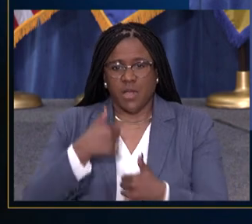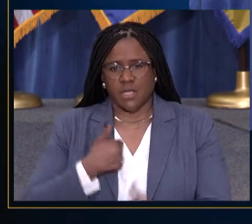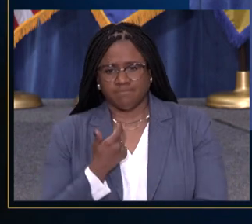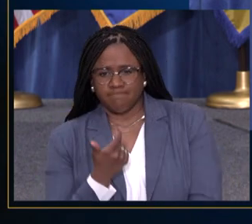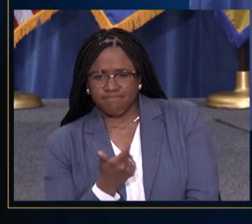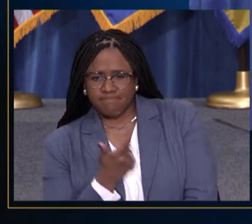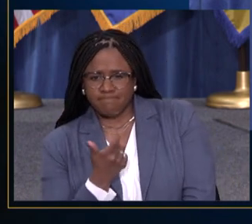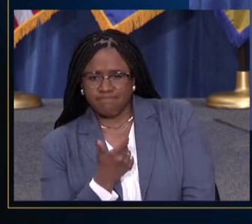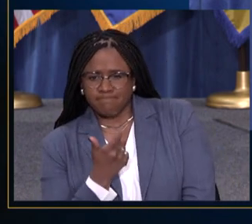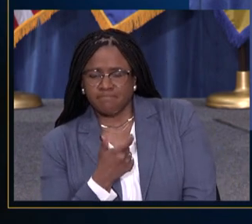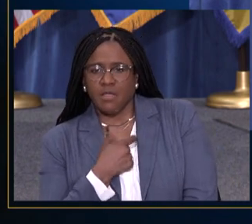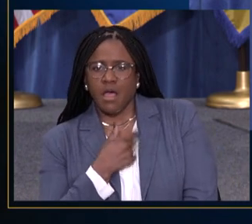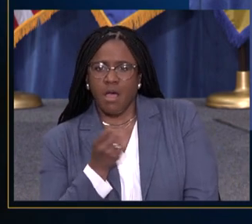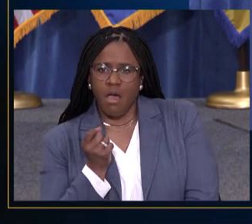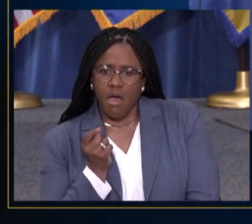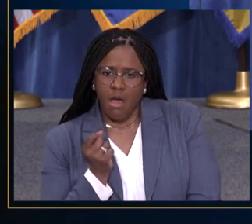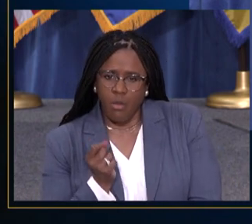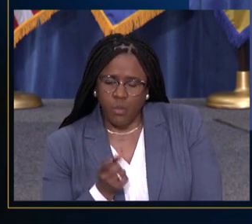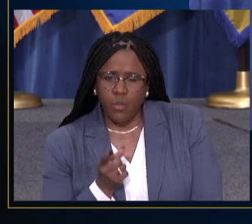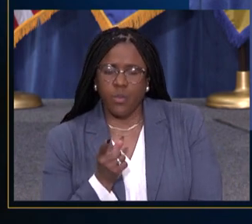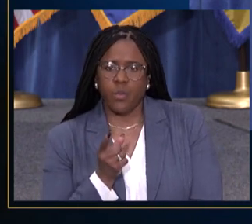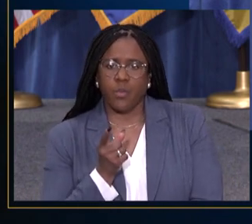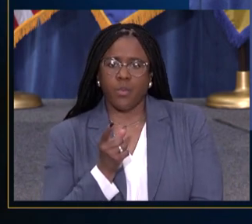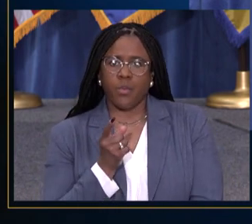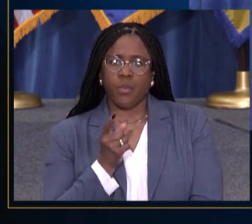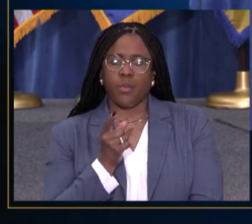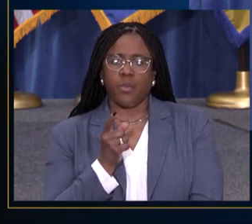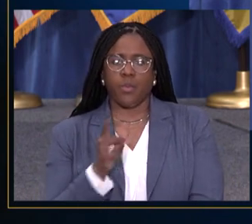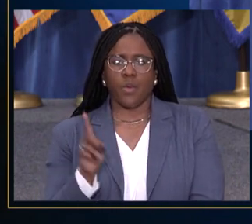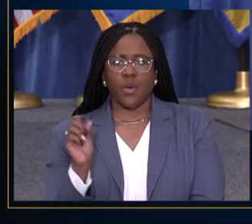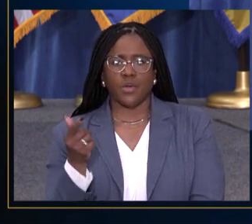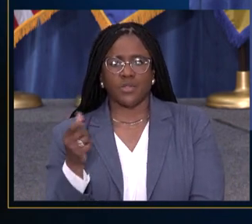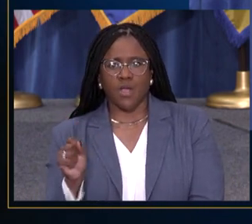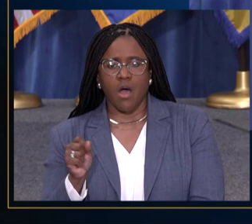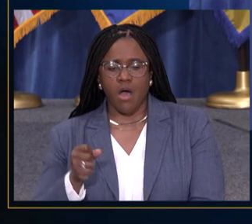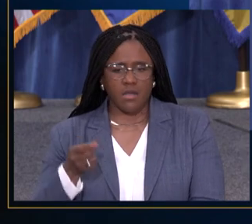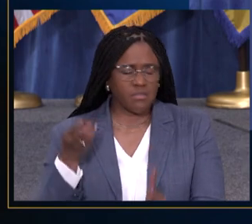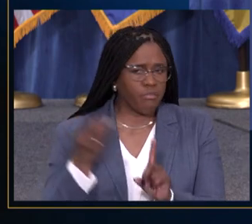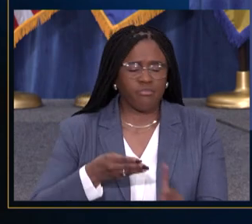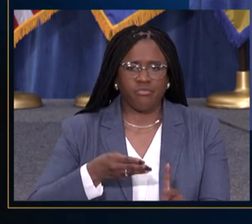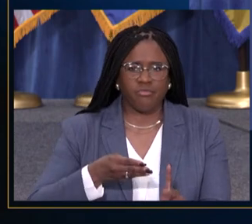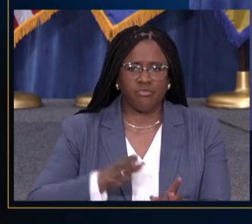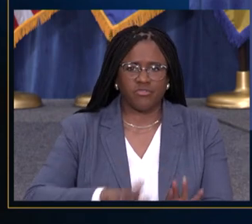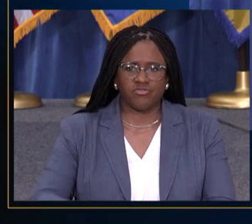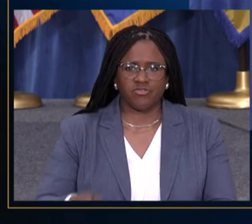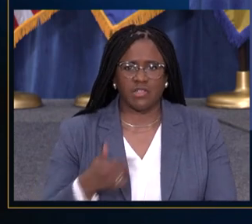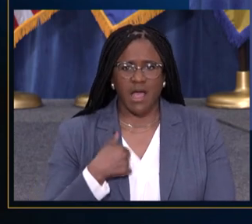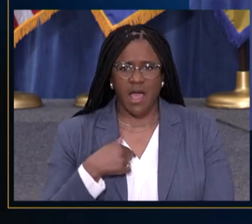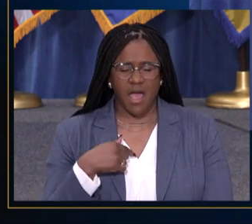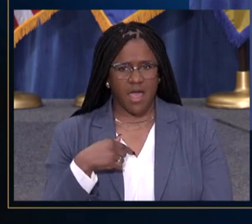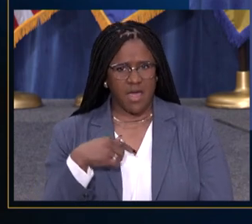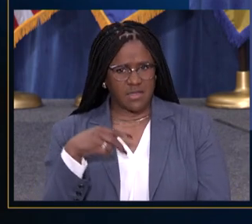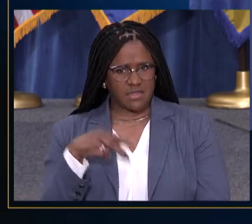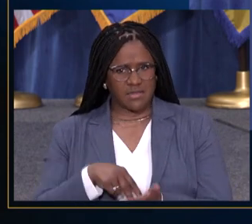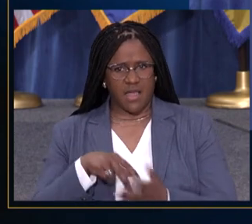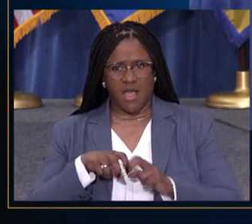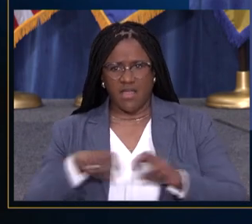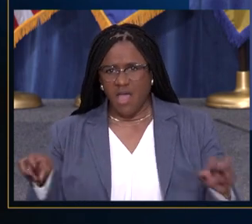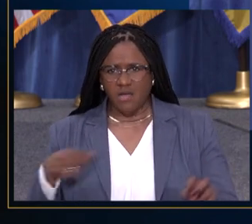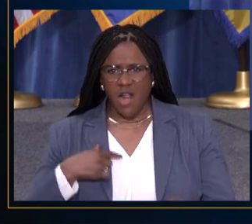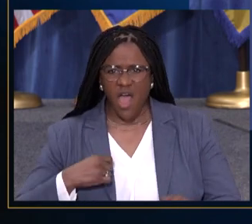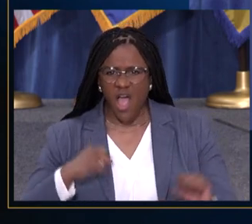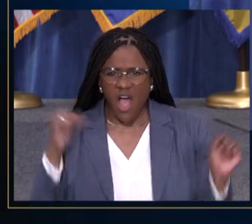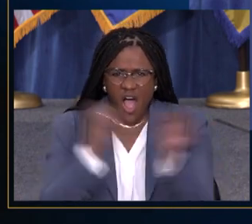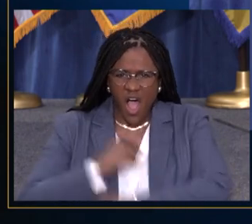had an instant reflex when I seen dogs attacking children. I was standing on the couch fighting